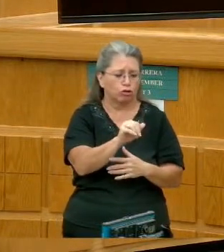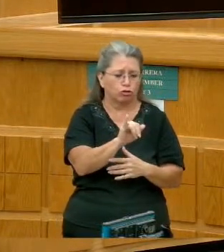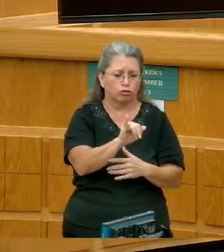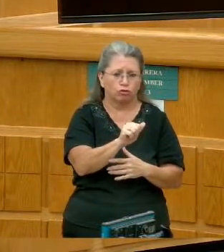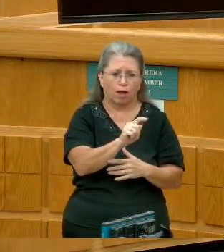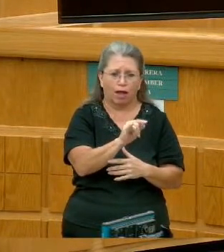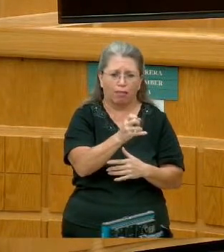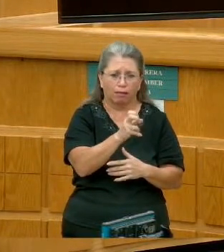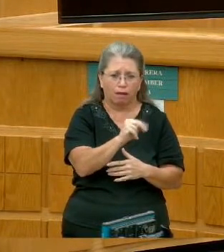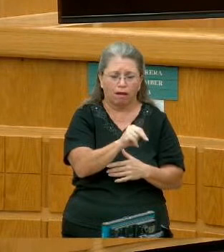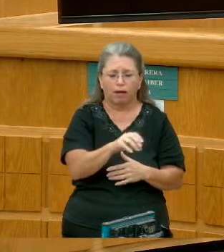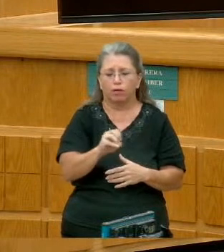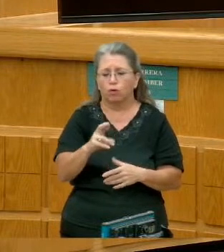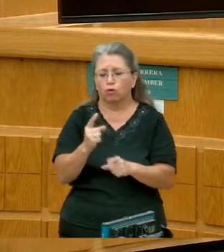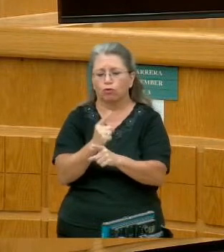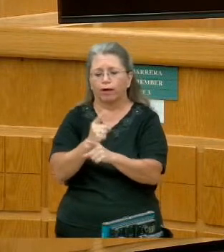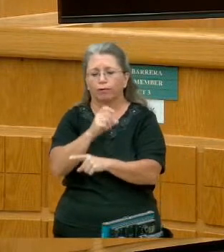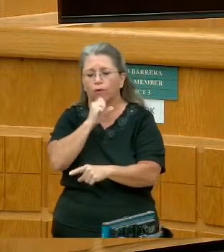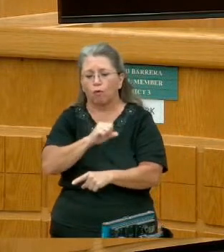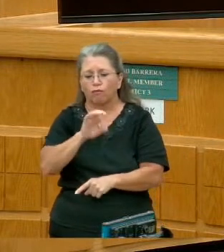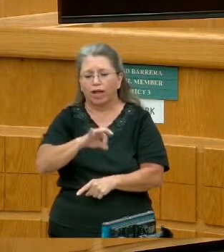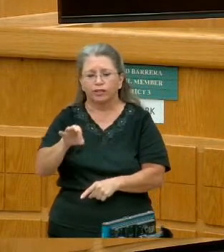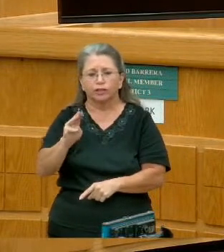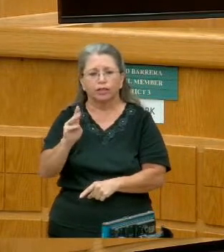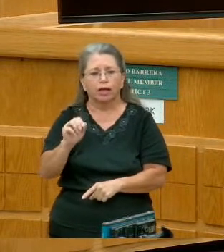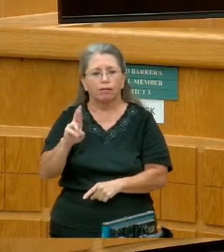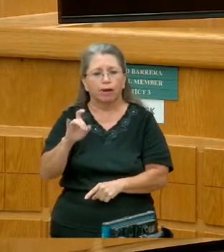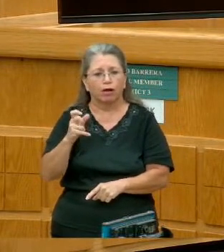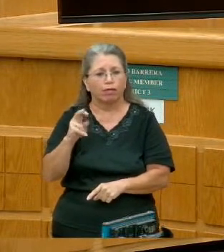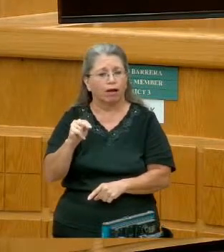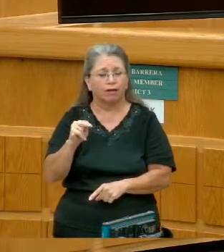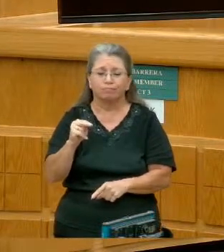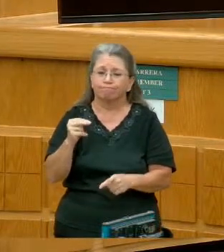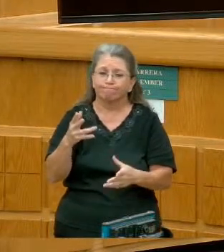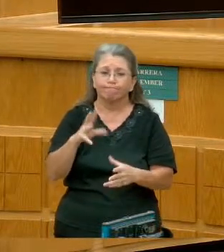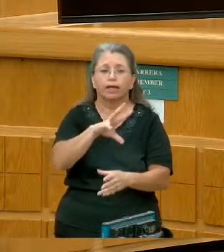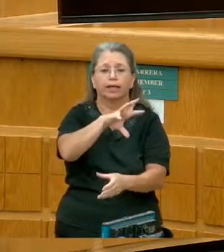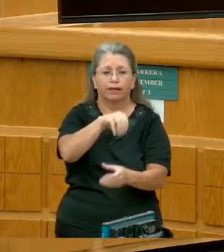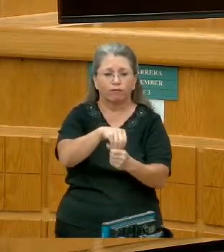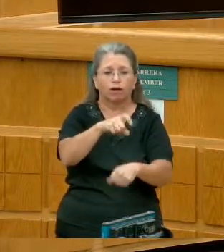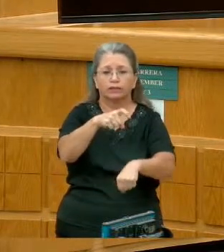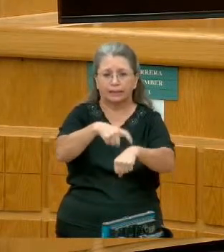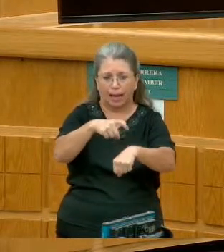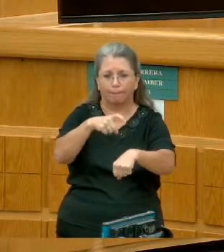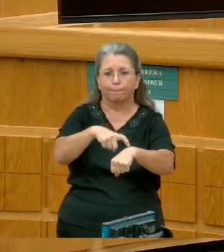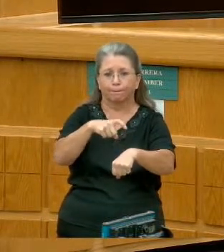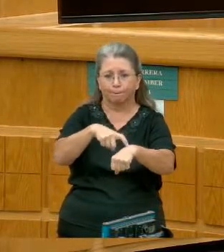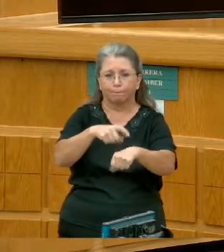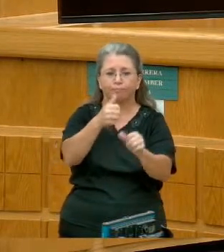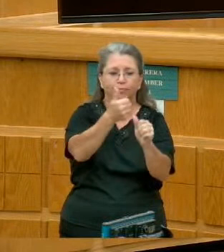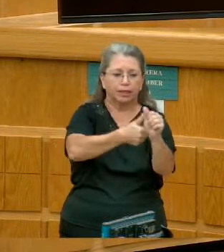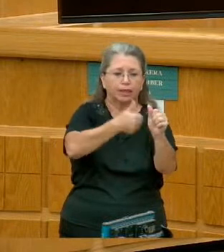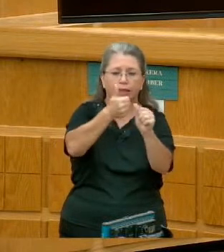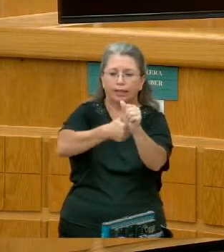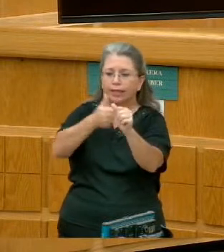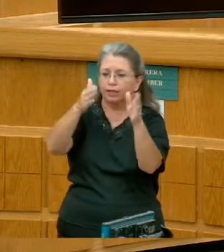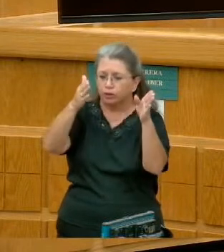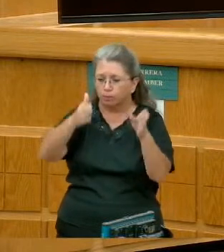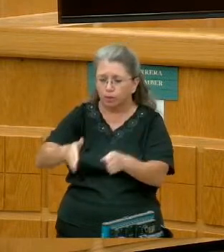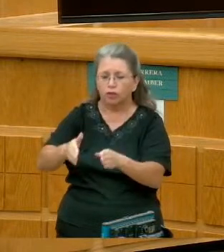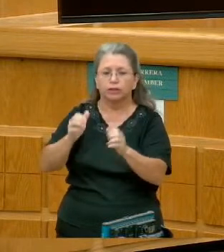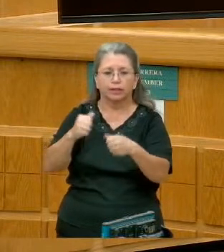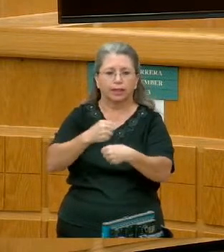old marathon, one thing's for sure, time is involved. And each of us can make a difference as